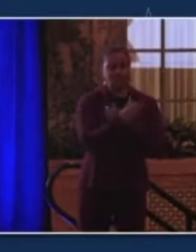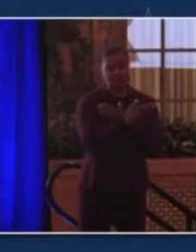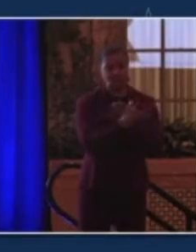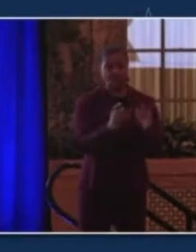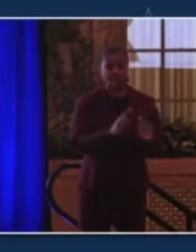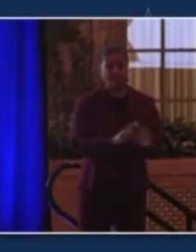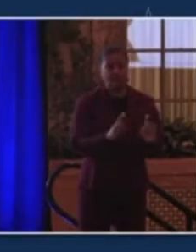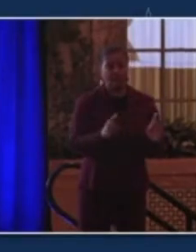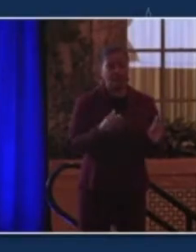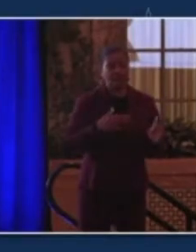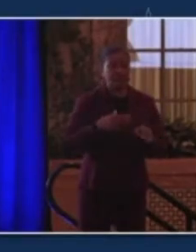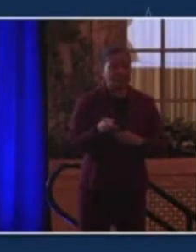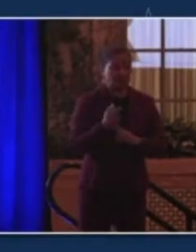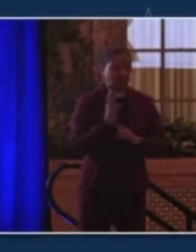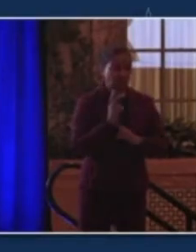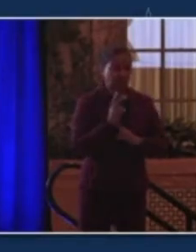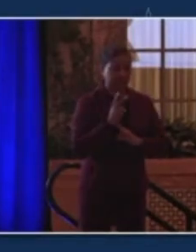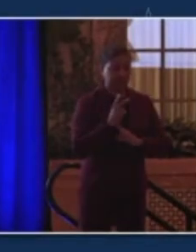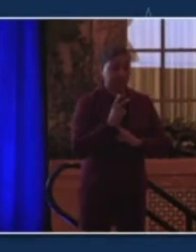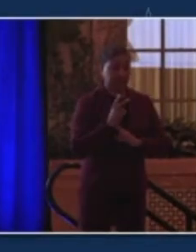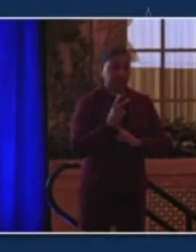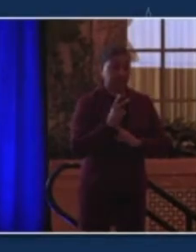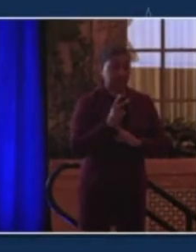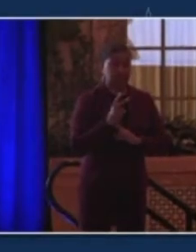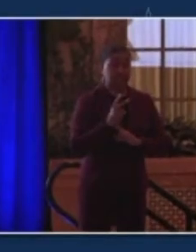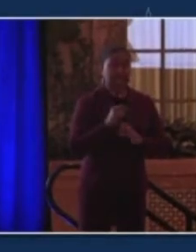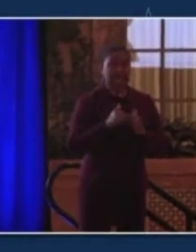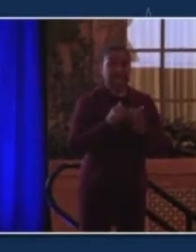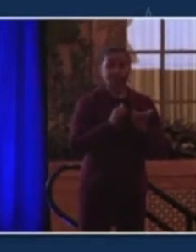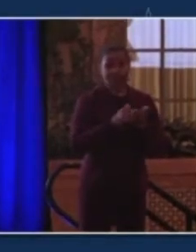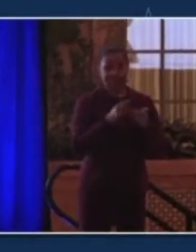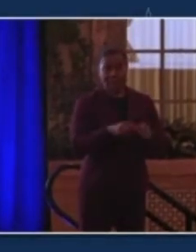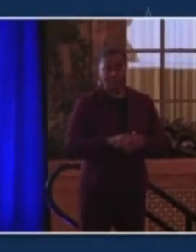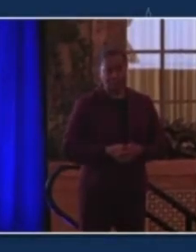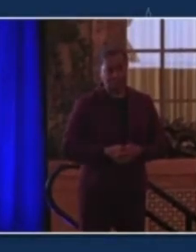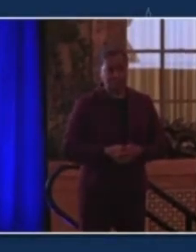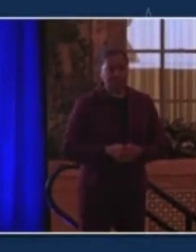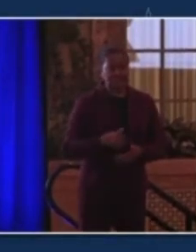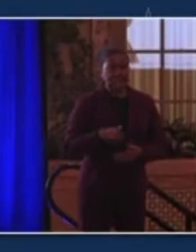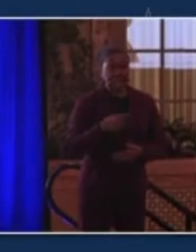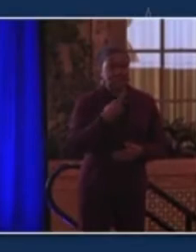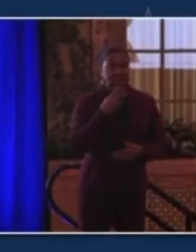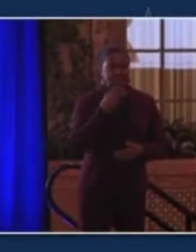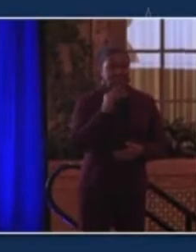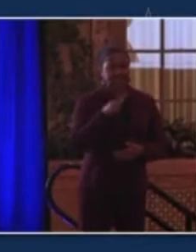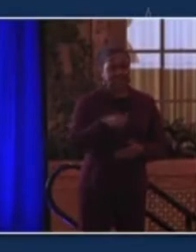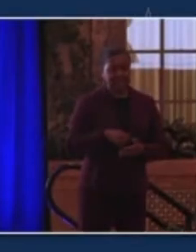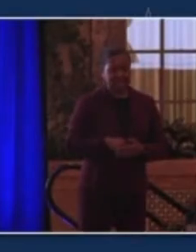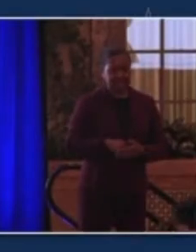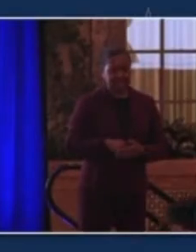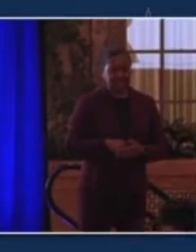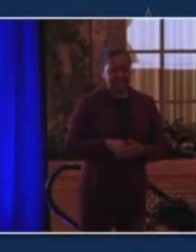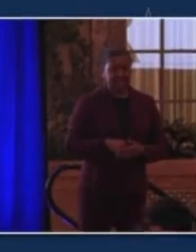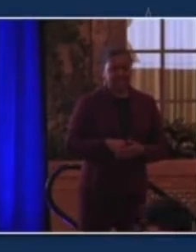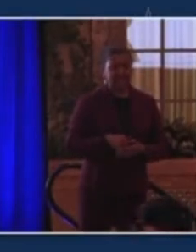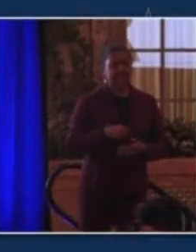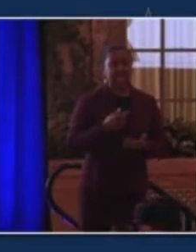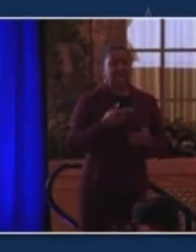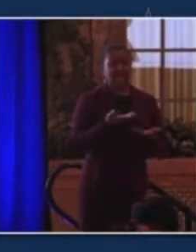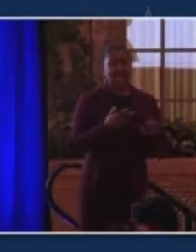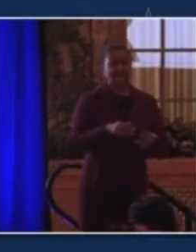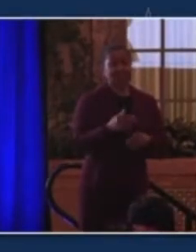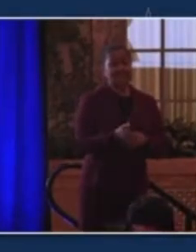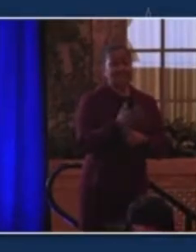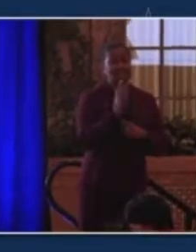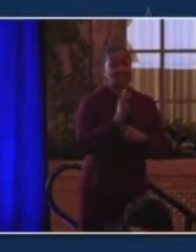But my 2 minutes devoted to how did we do this? So I would say that, you know, things come in threes. So the way I